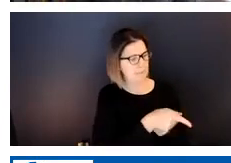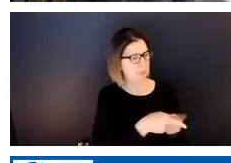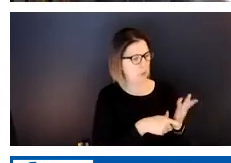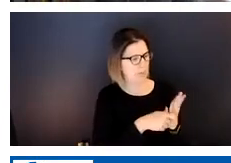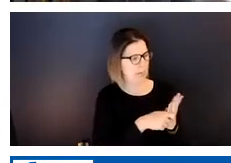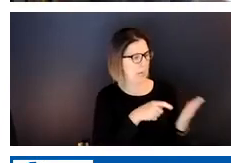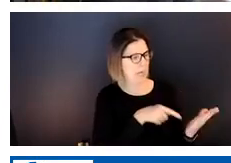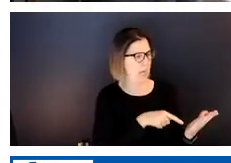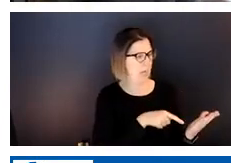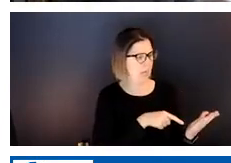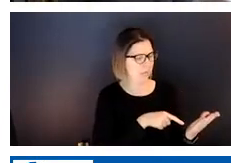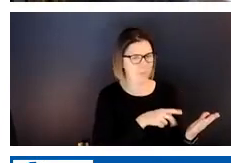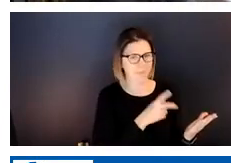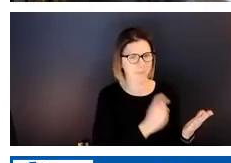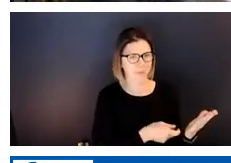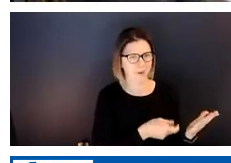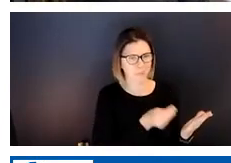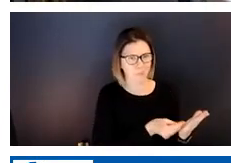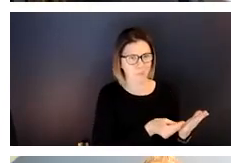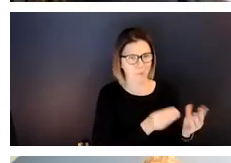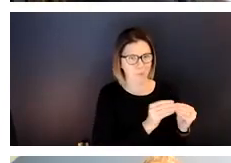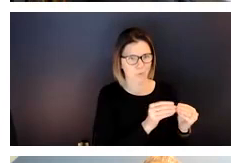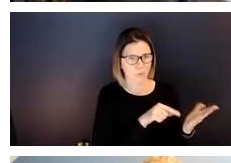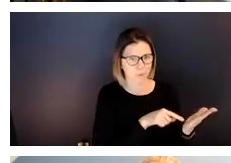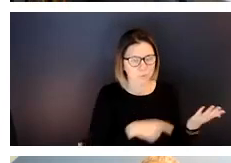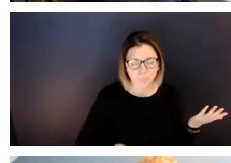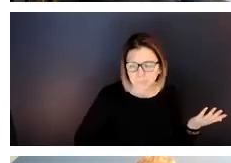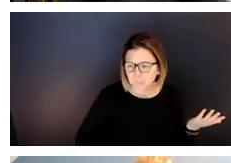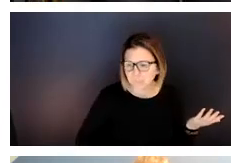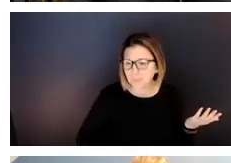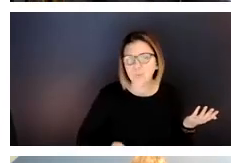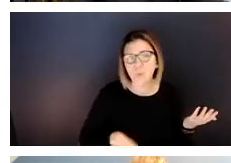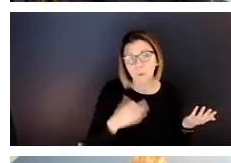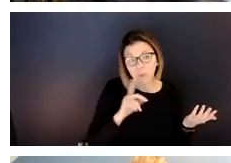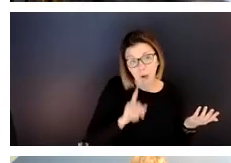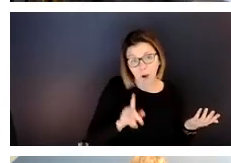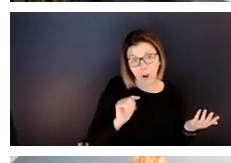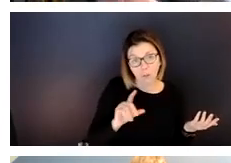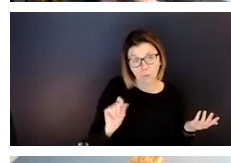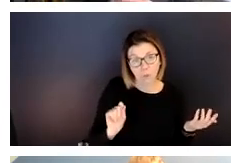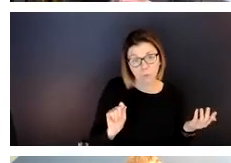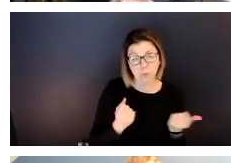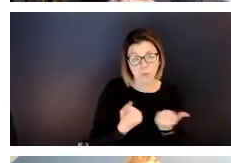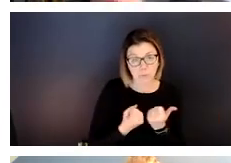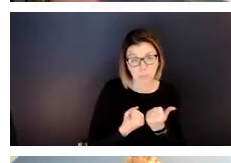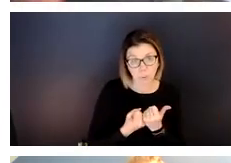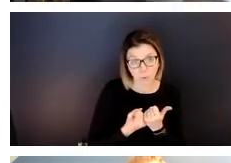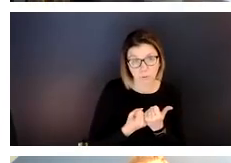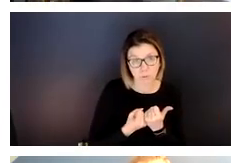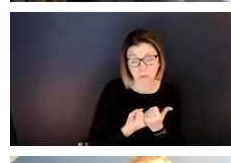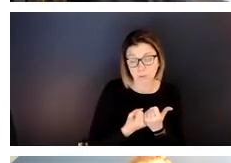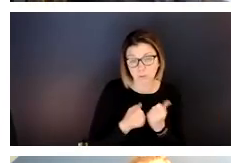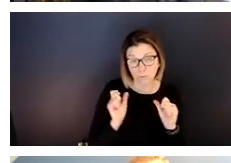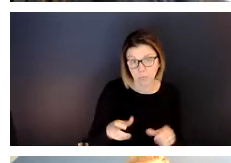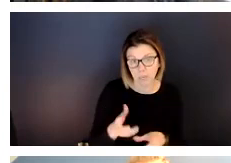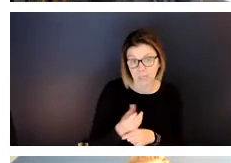sort of specialty catalog. And there are tools and supports that can